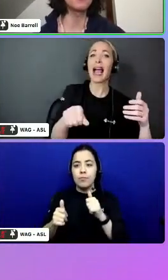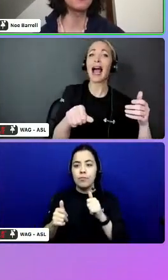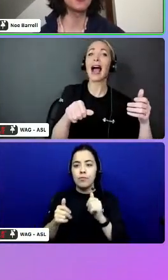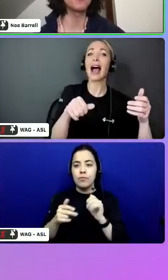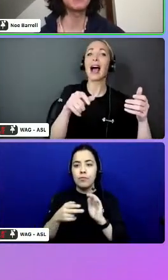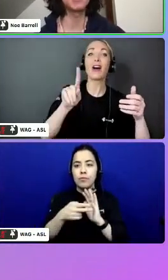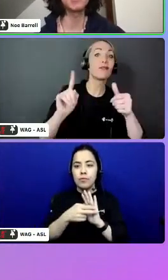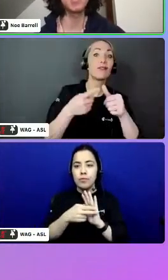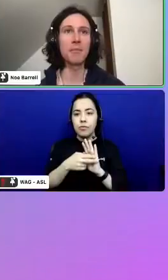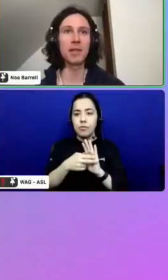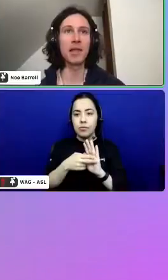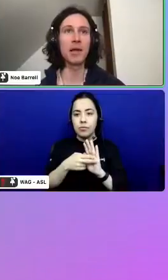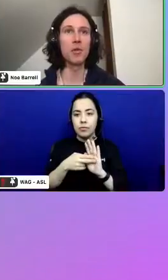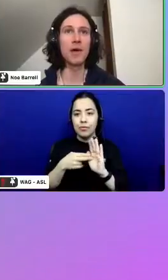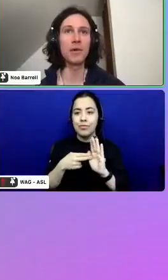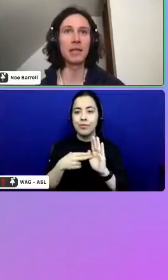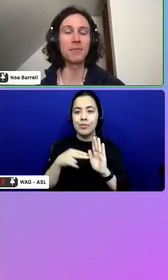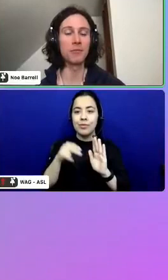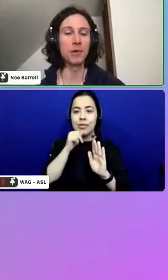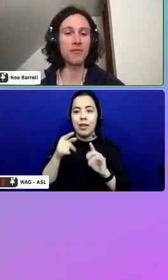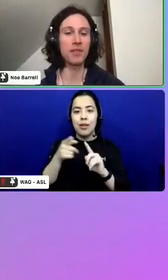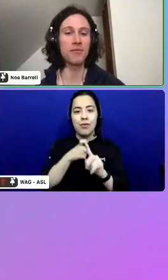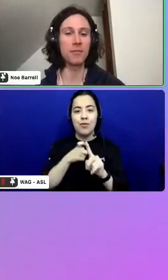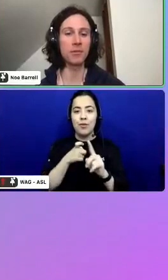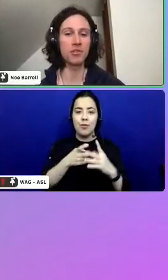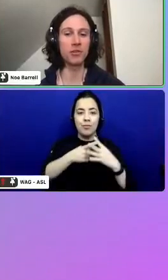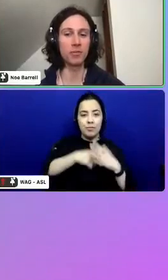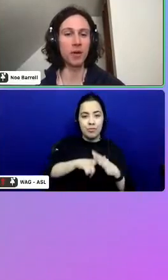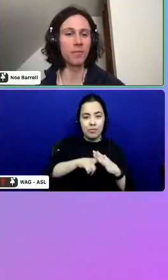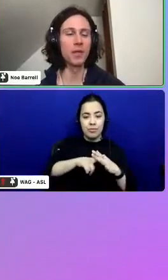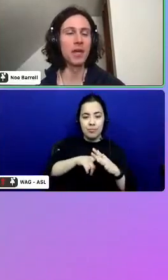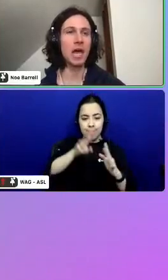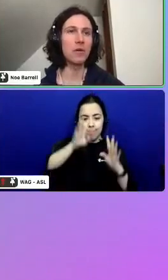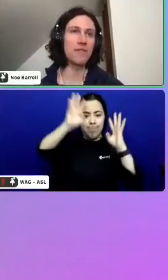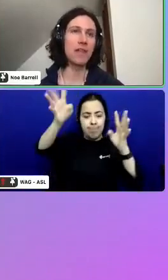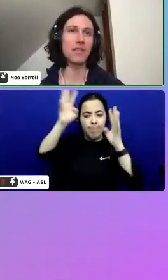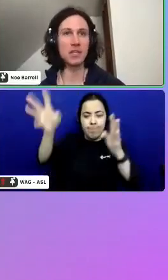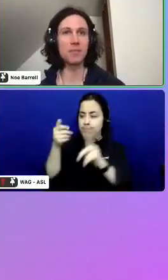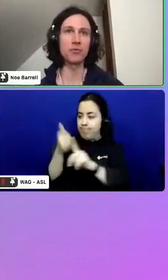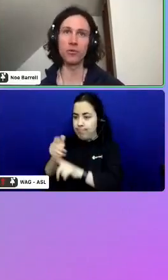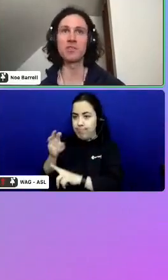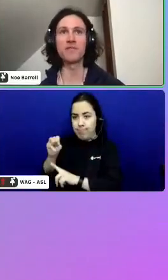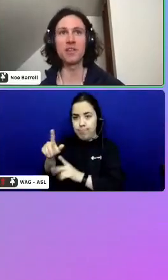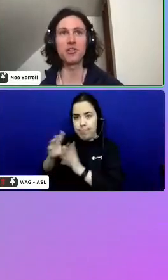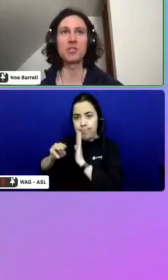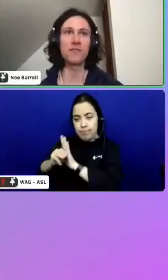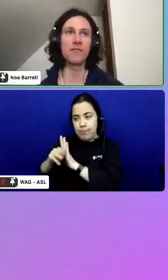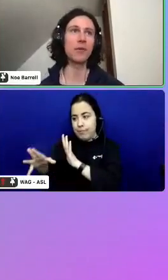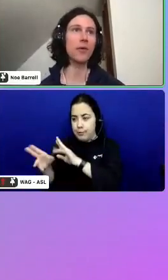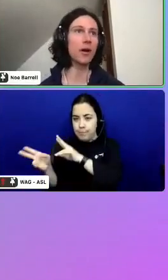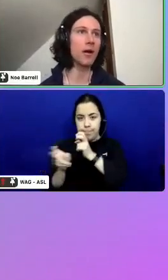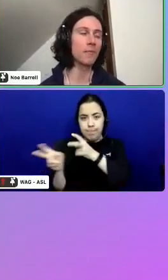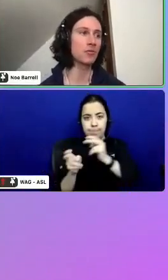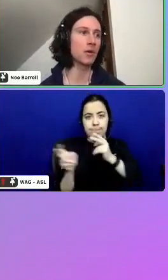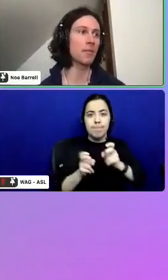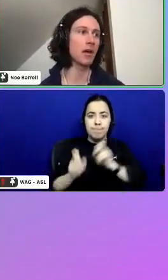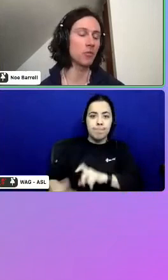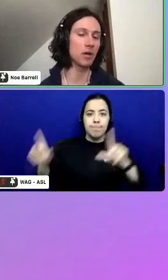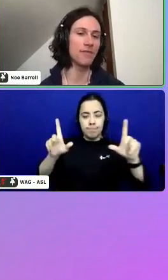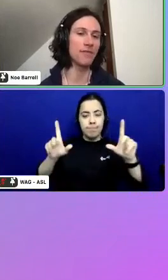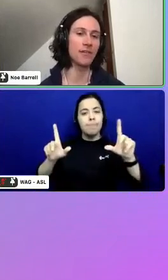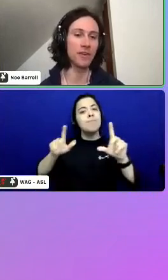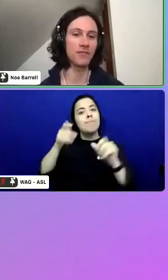they're actually correcting the template label that we give them from our machine learning model. And we found that this improves efficiency from anywhere between